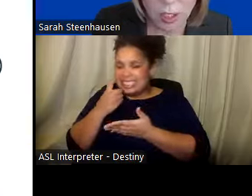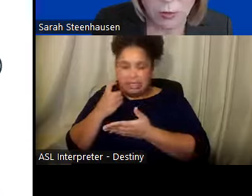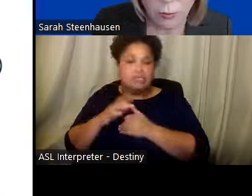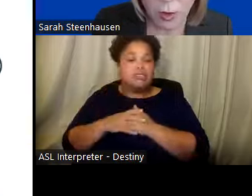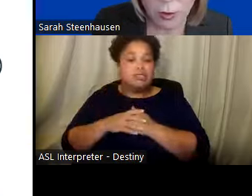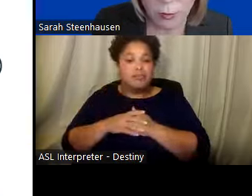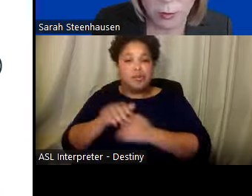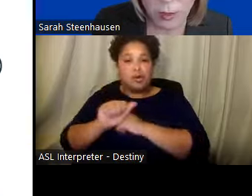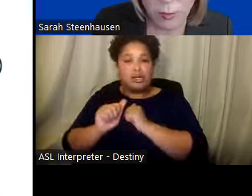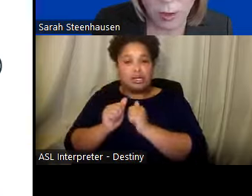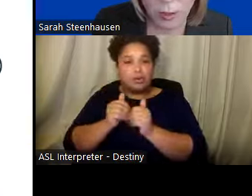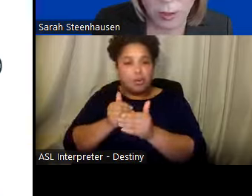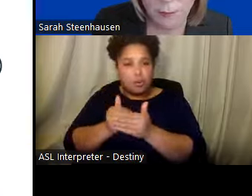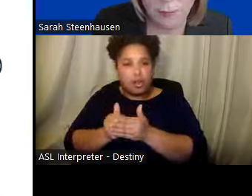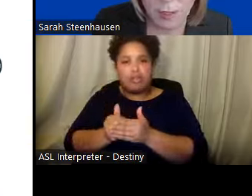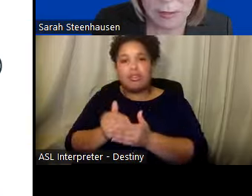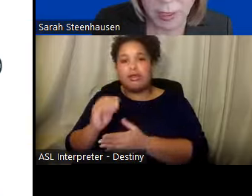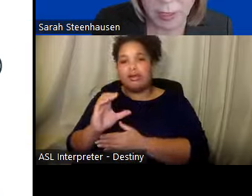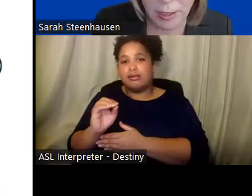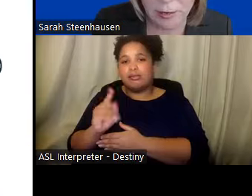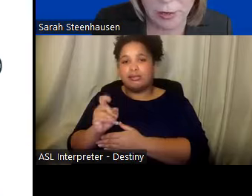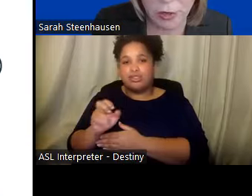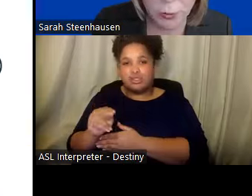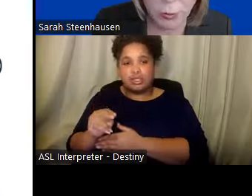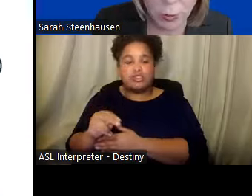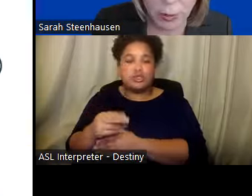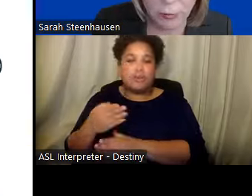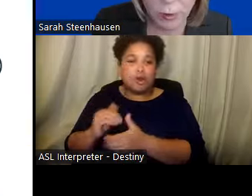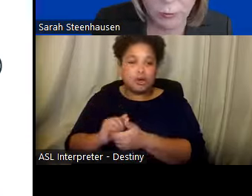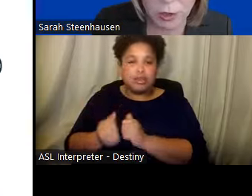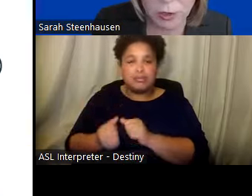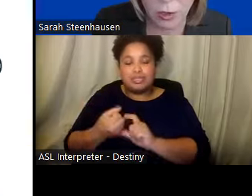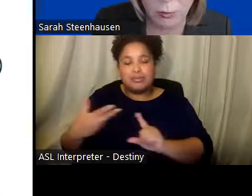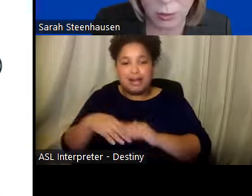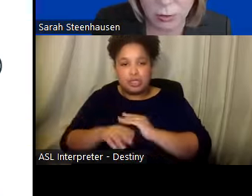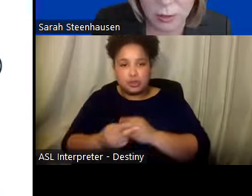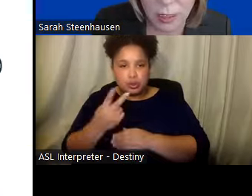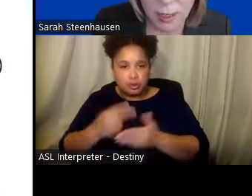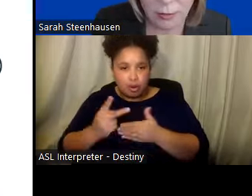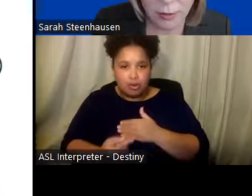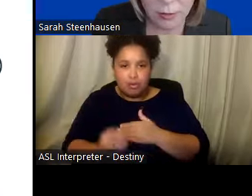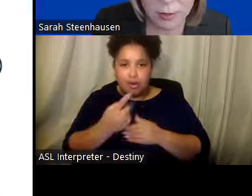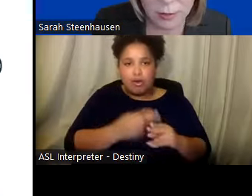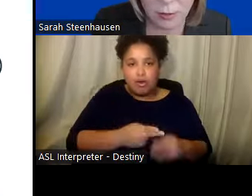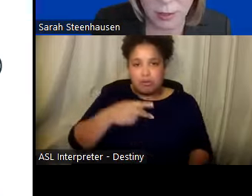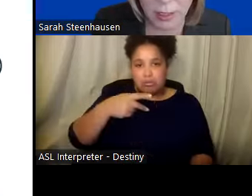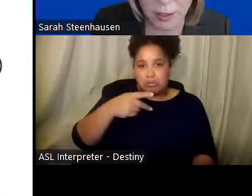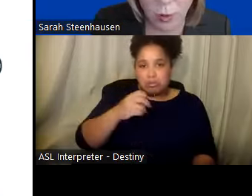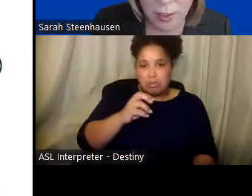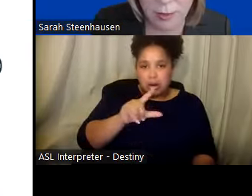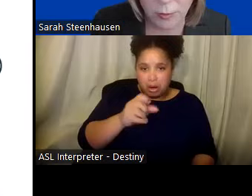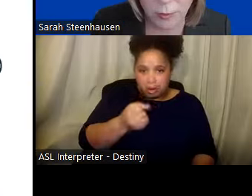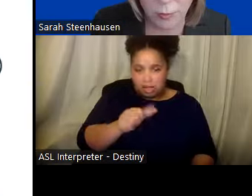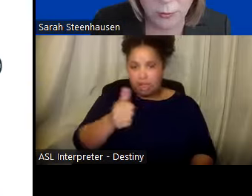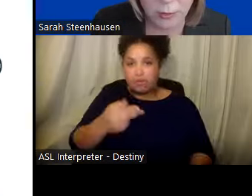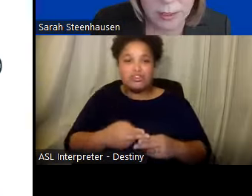commission to partner with them on expanding access to two programs, one of which is called Pearls, and the other is called